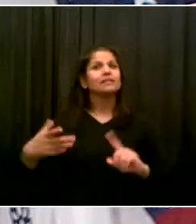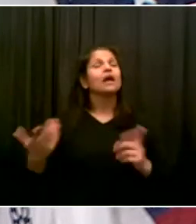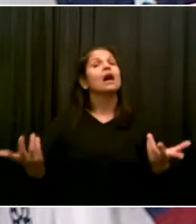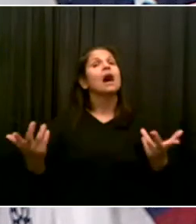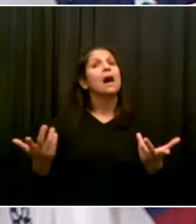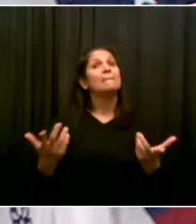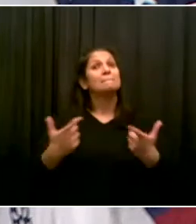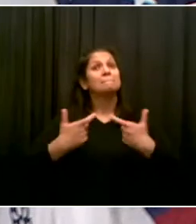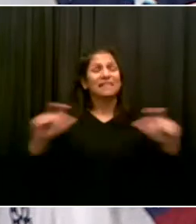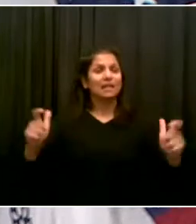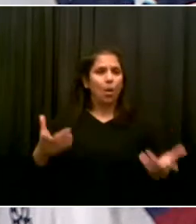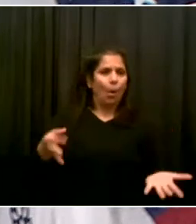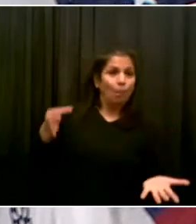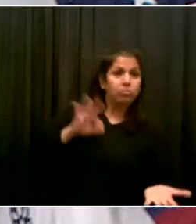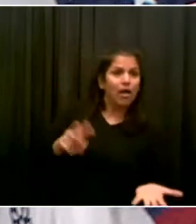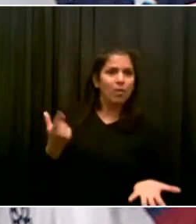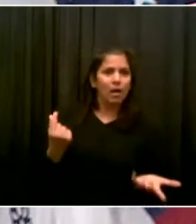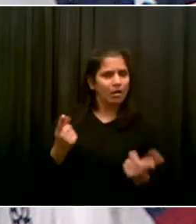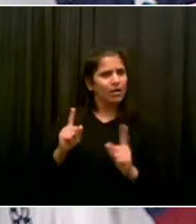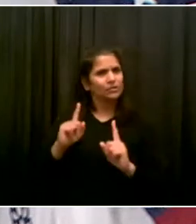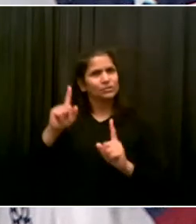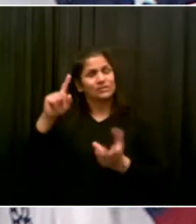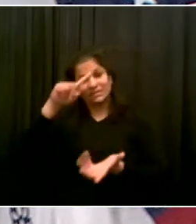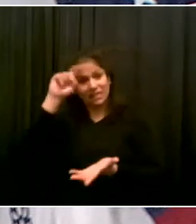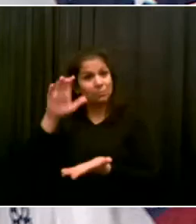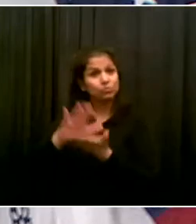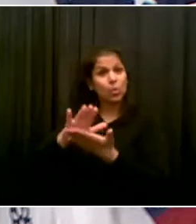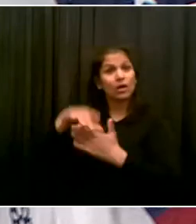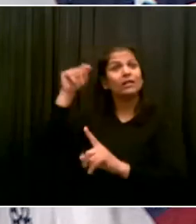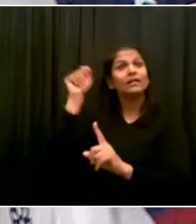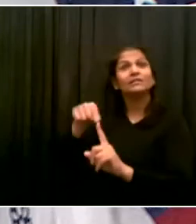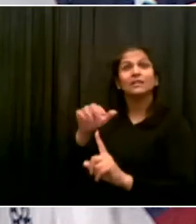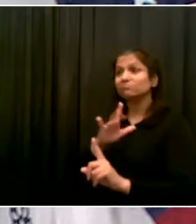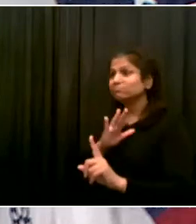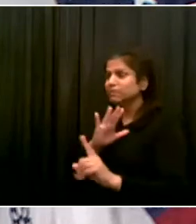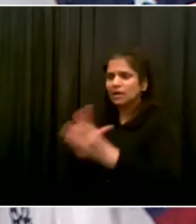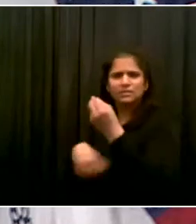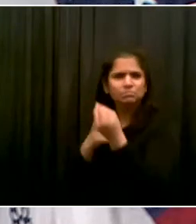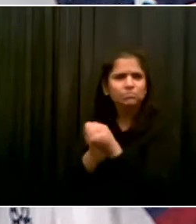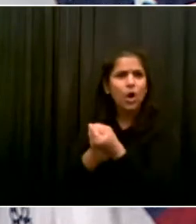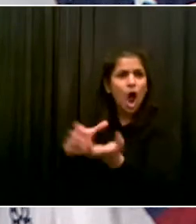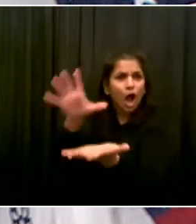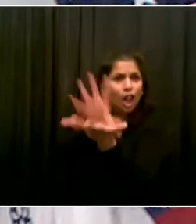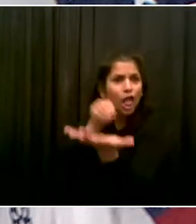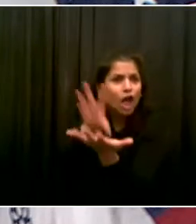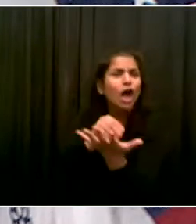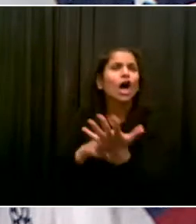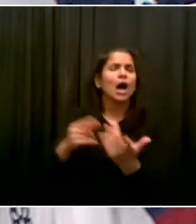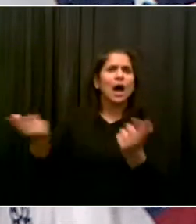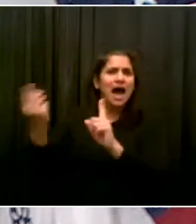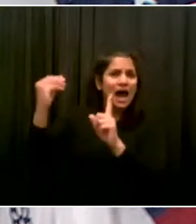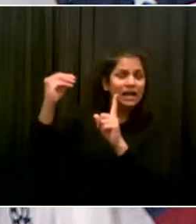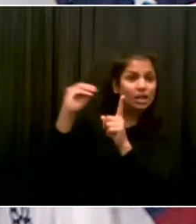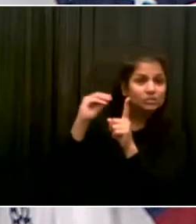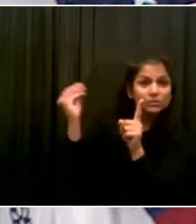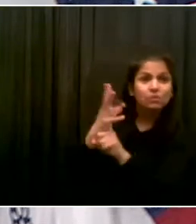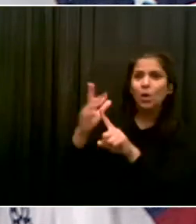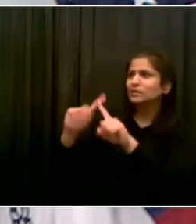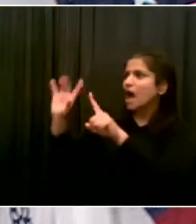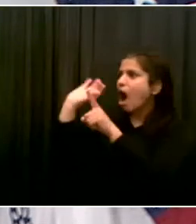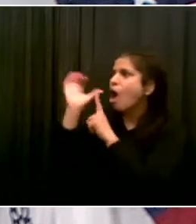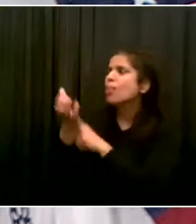getting more support over the summer, getting enrichment, getting cultural activities, recreation, academics, all of